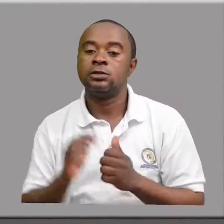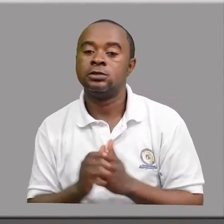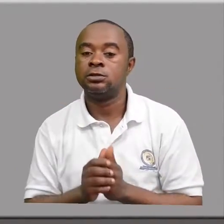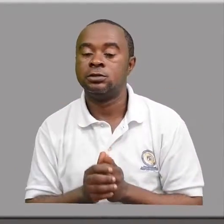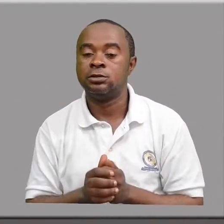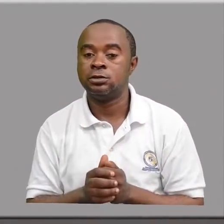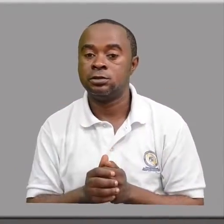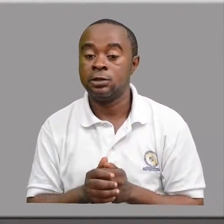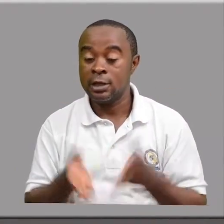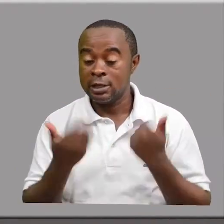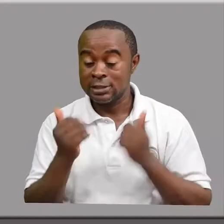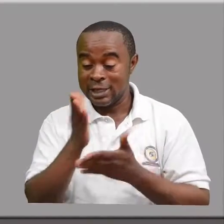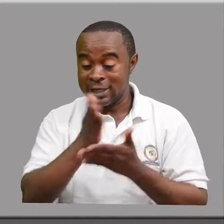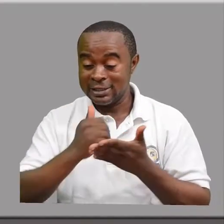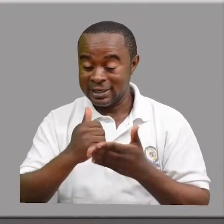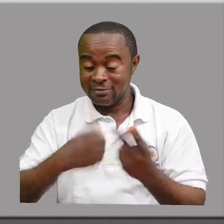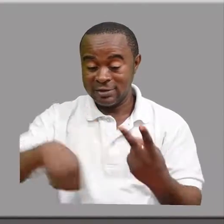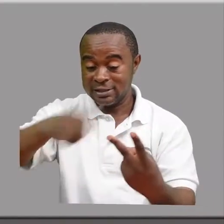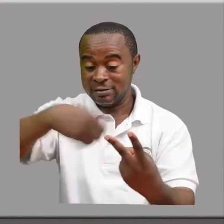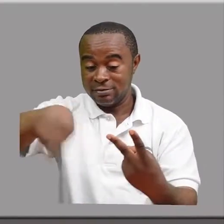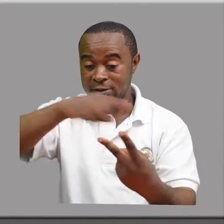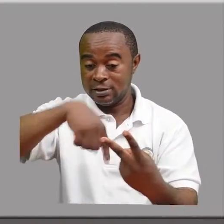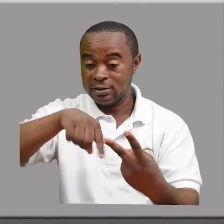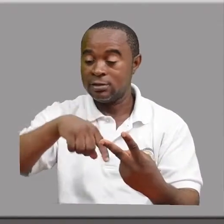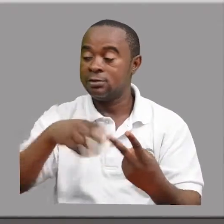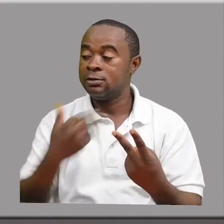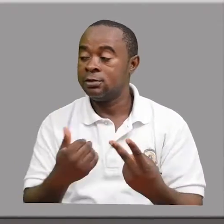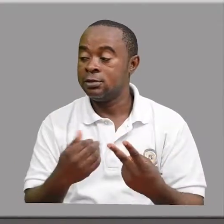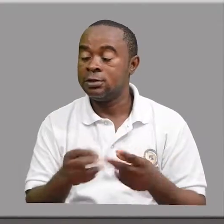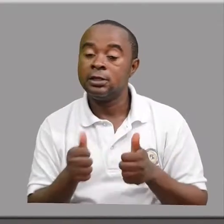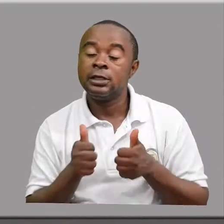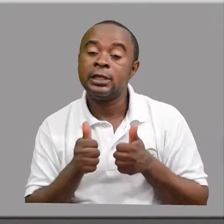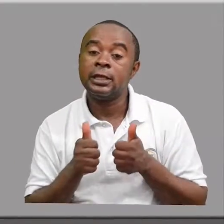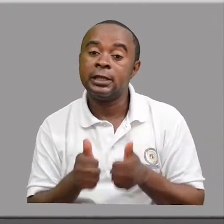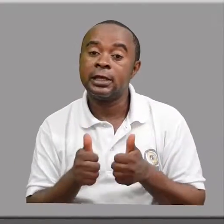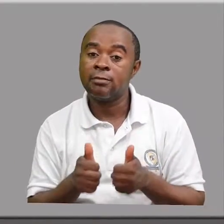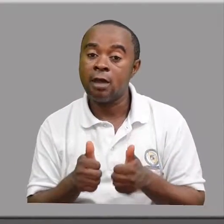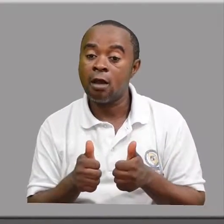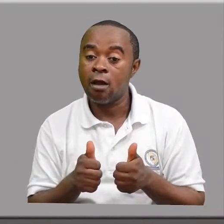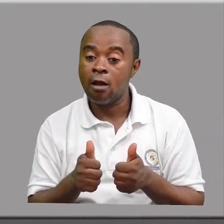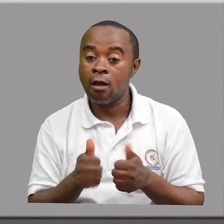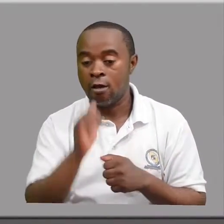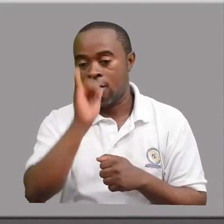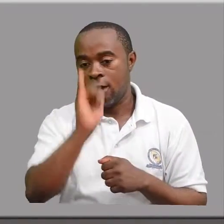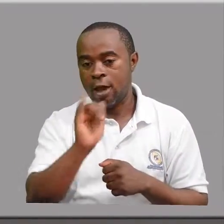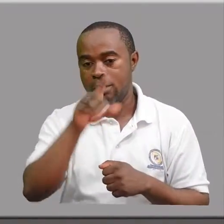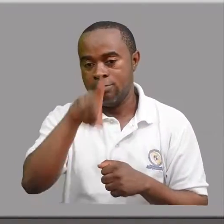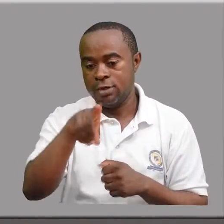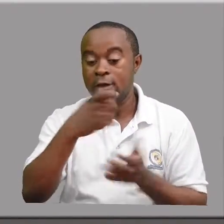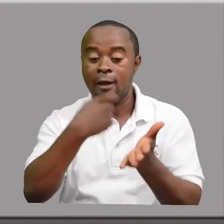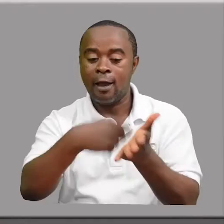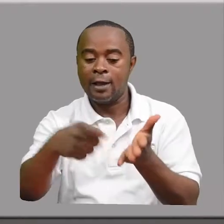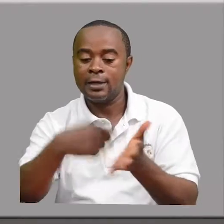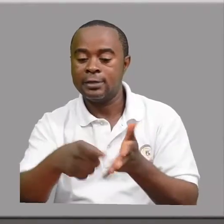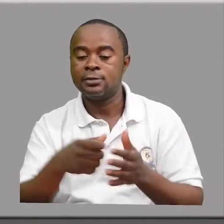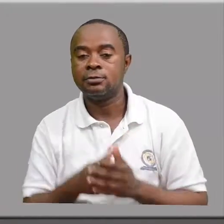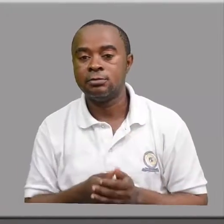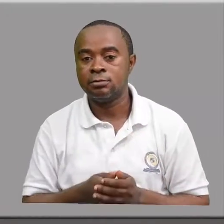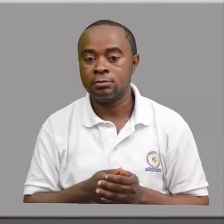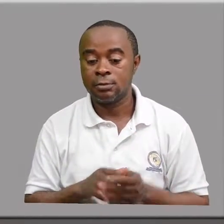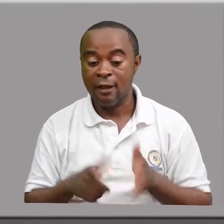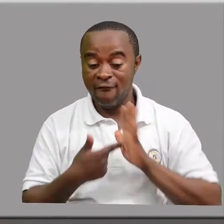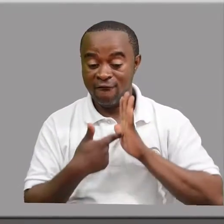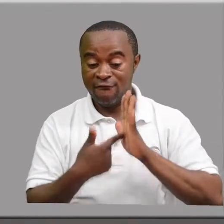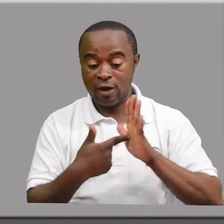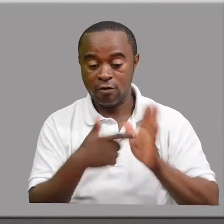length of these parts are depending to the class of IP address. For example,